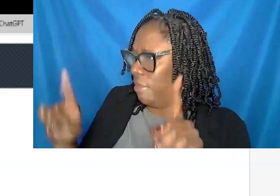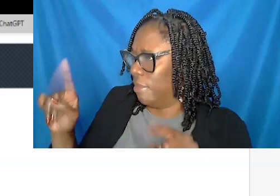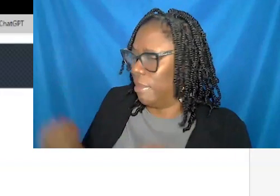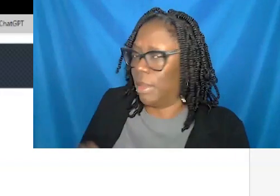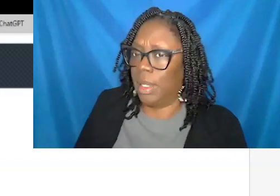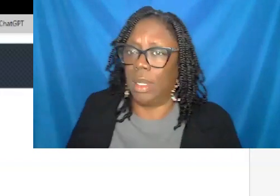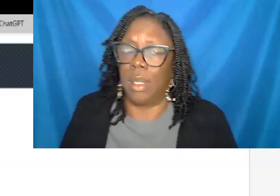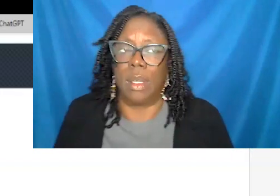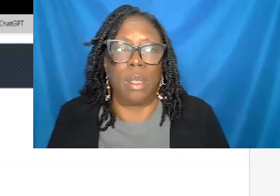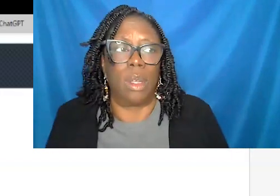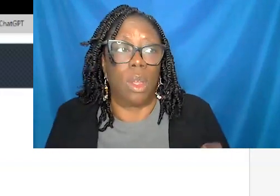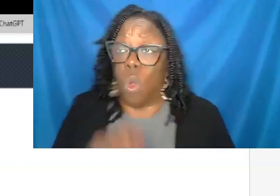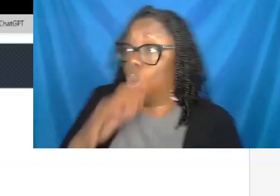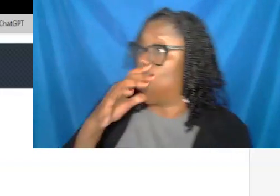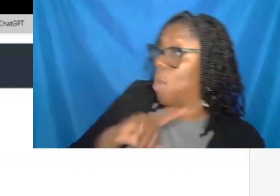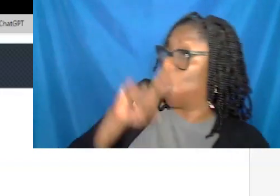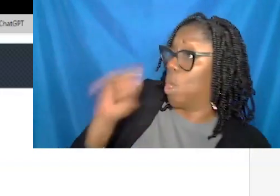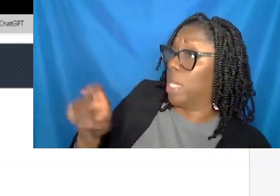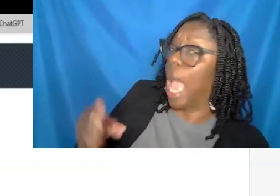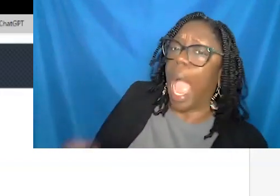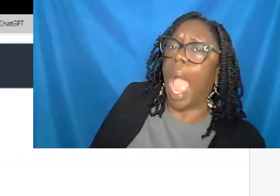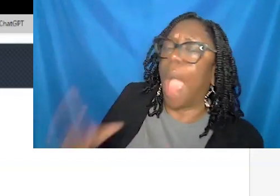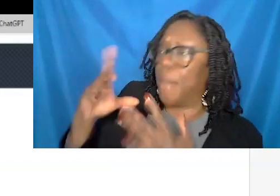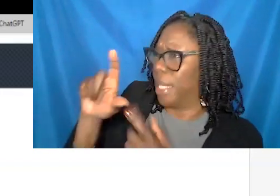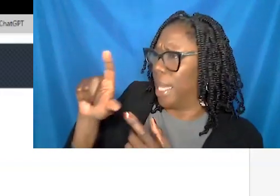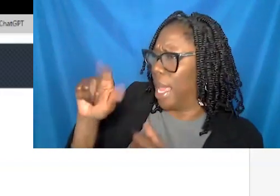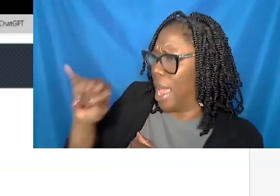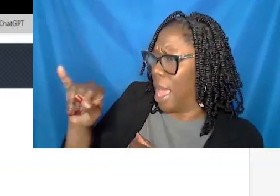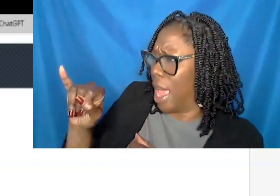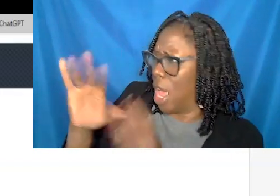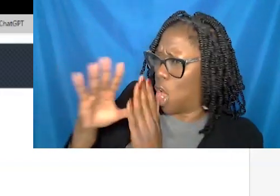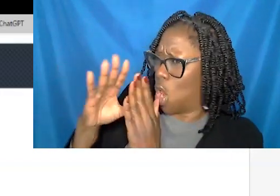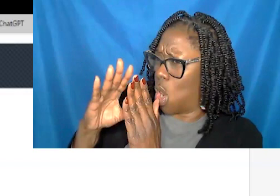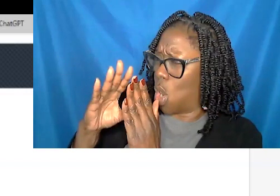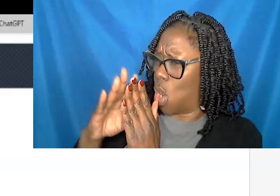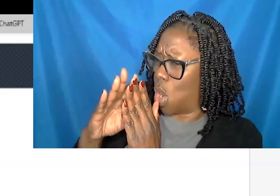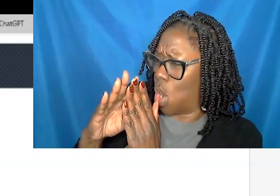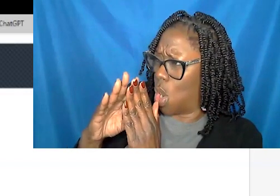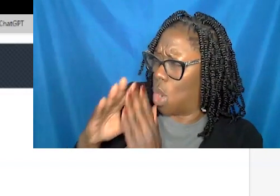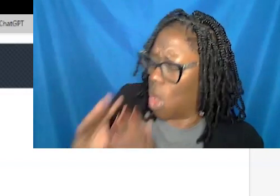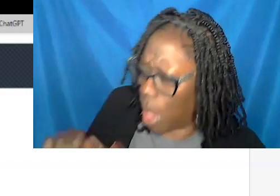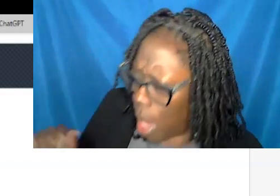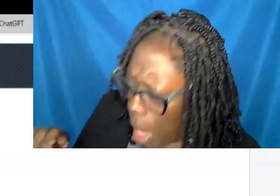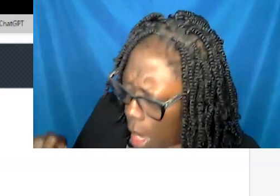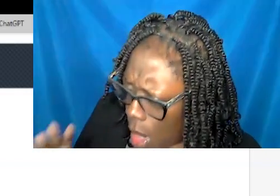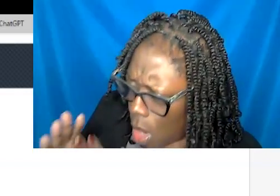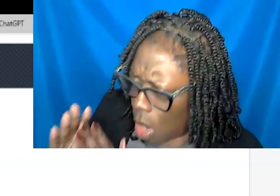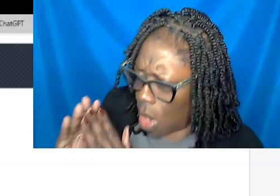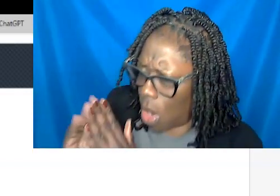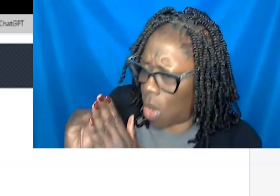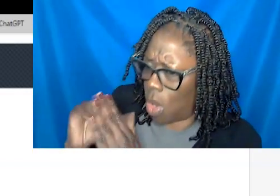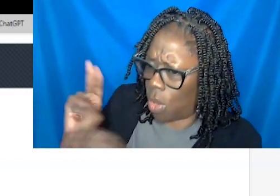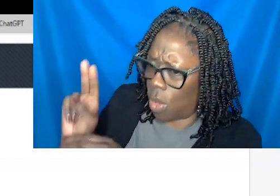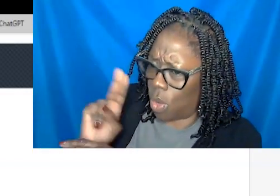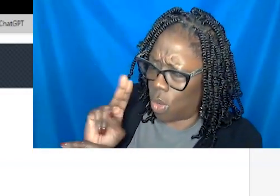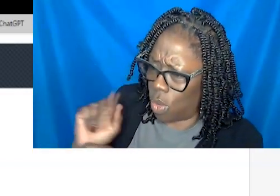have a weird question, how much is the AI learning the user? And the reason I ask that is maybe what we could do